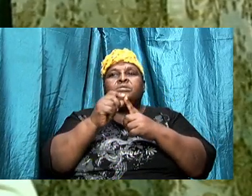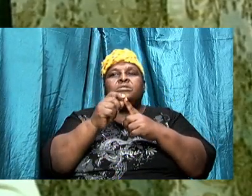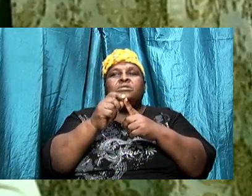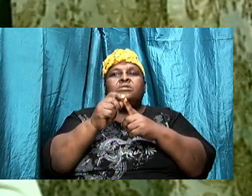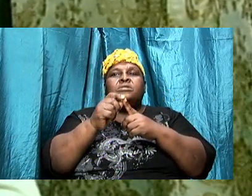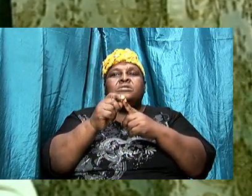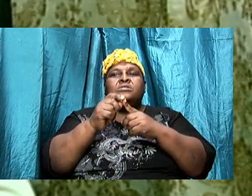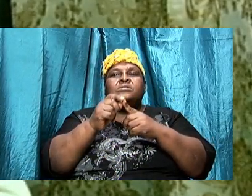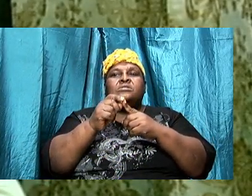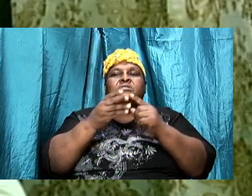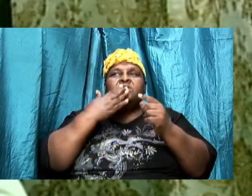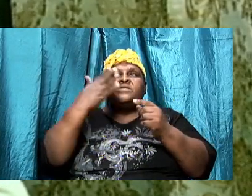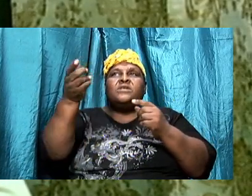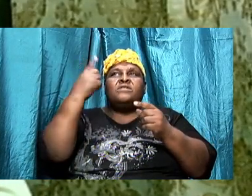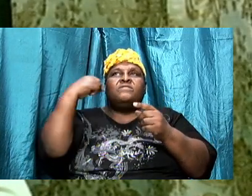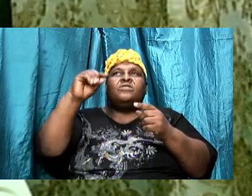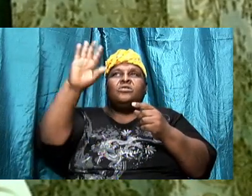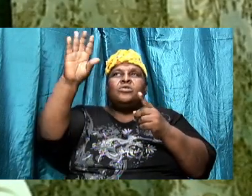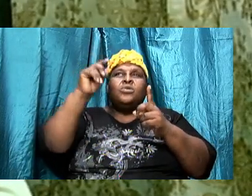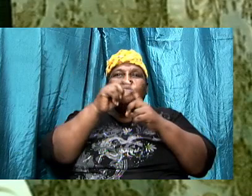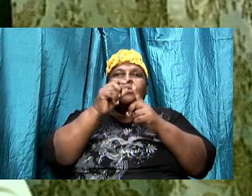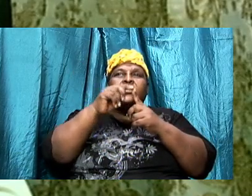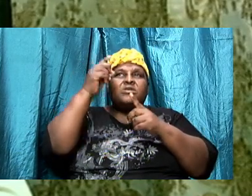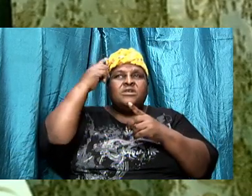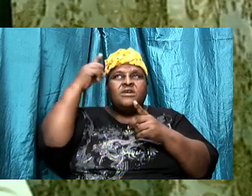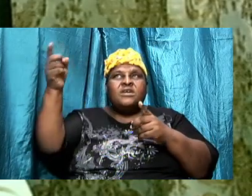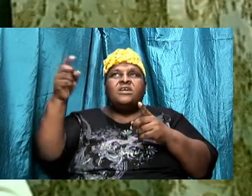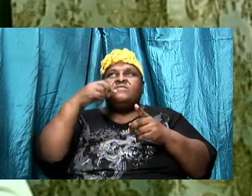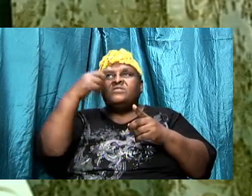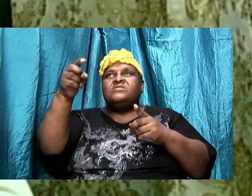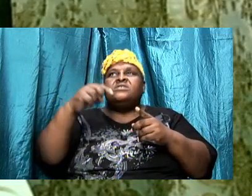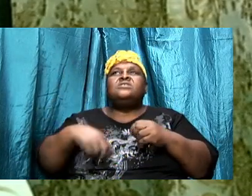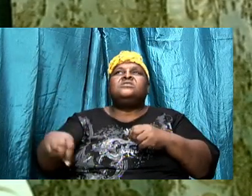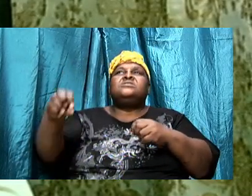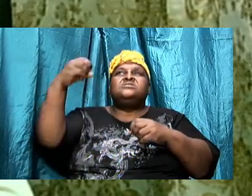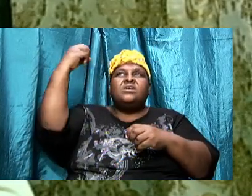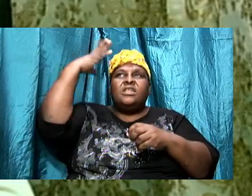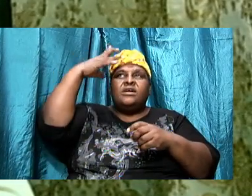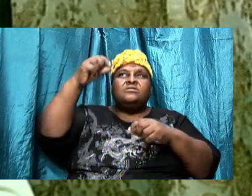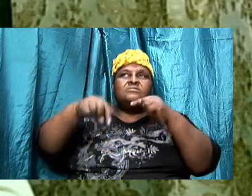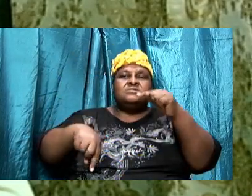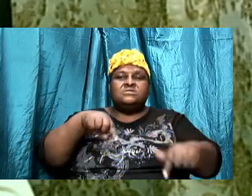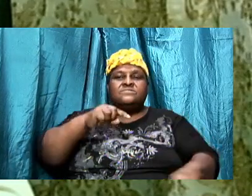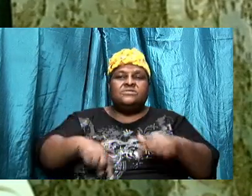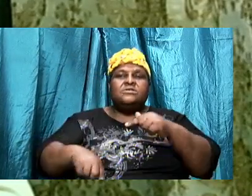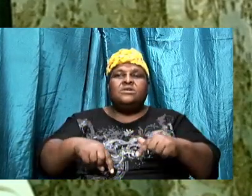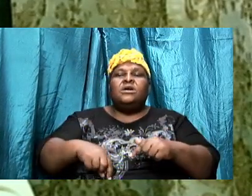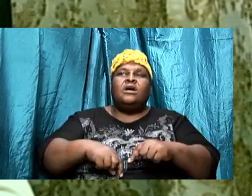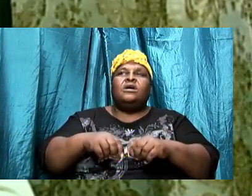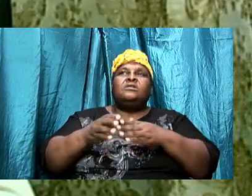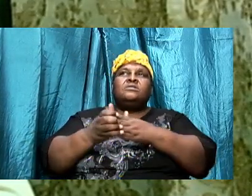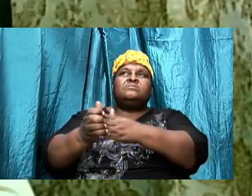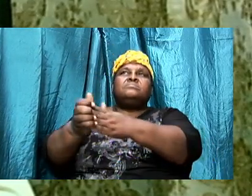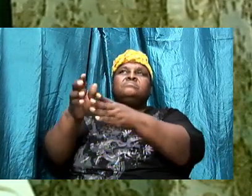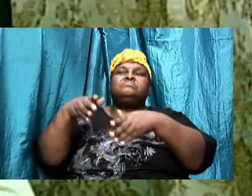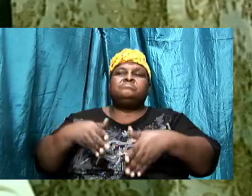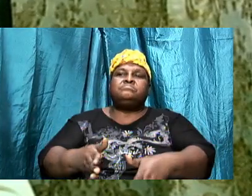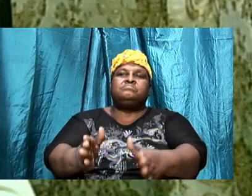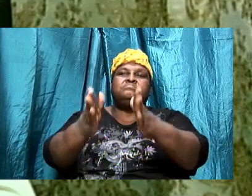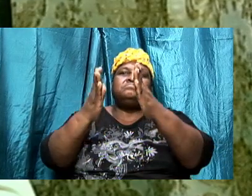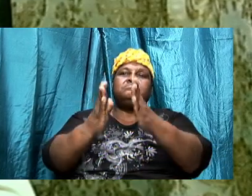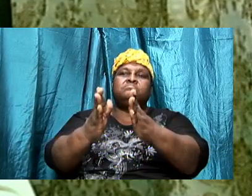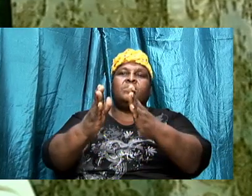words, O God. David said that they were a light unto his feet and a guide unto his